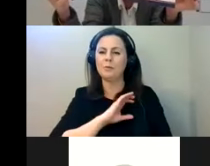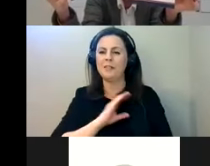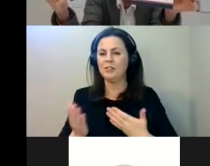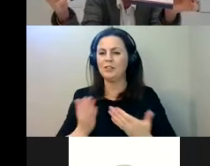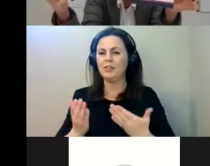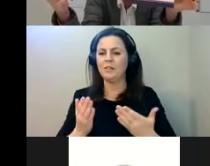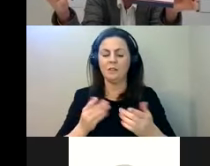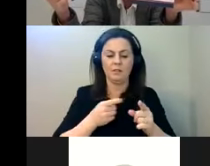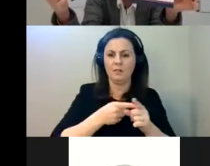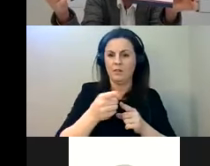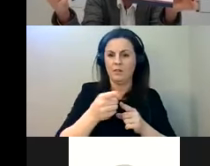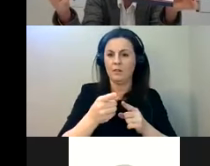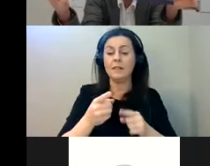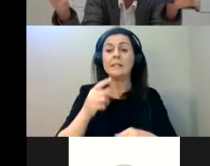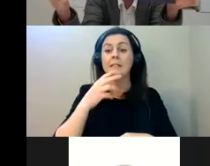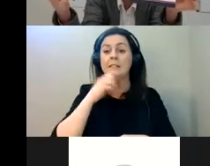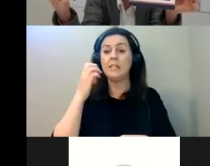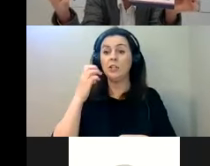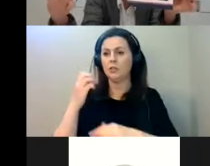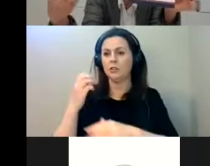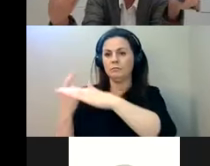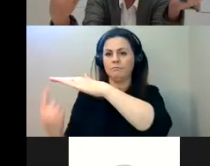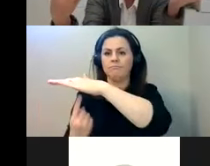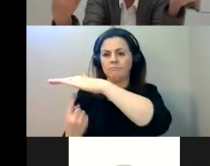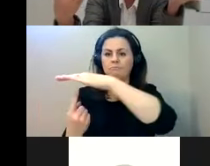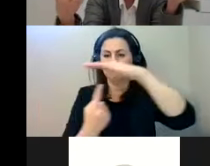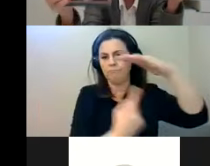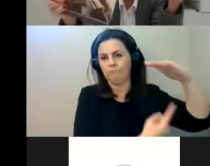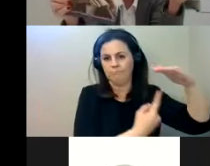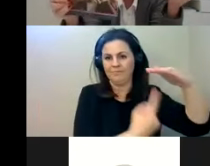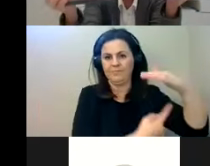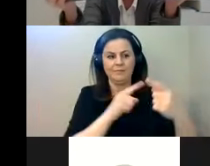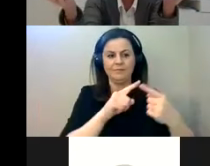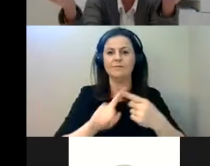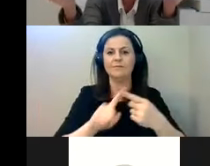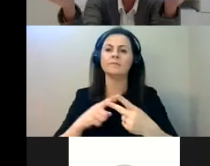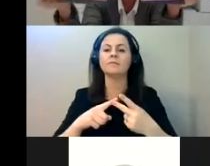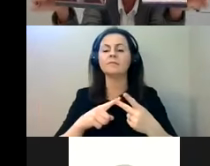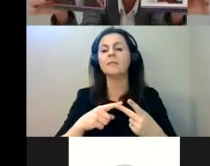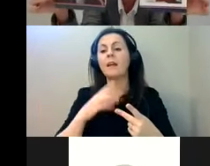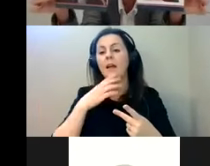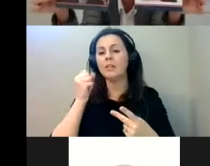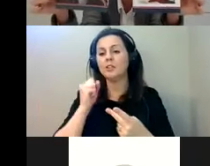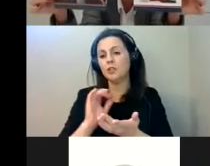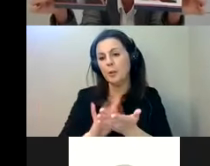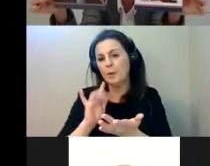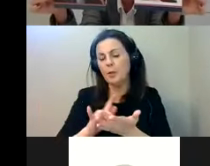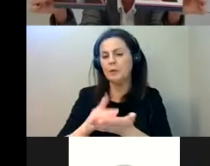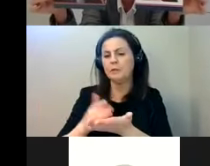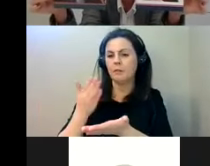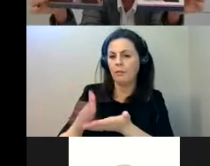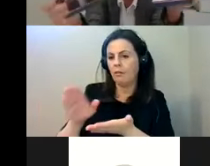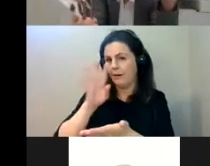social isolation of seniors, an excellent resource, and the other is on elder abuse and neglect. And you'll find those on our website as